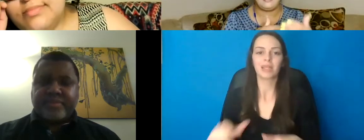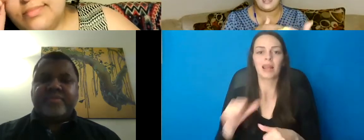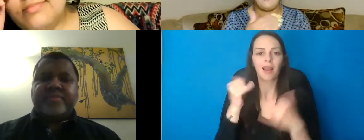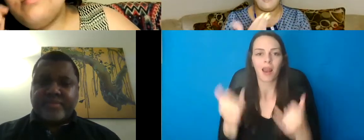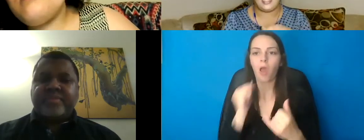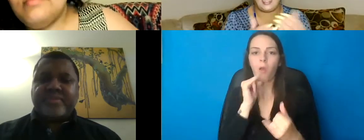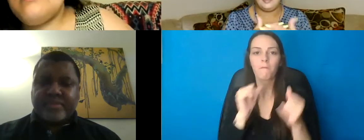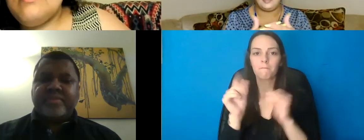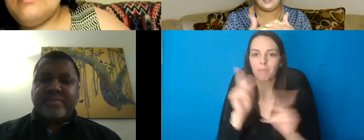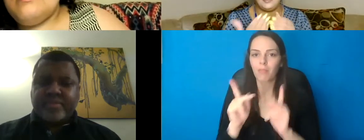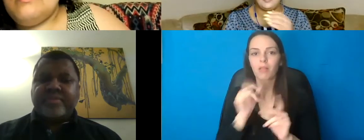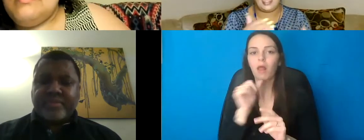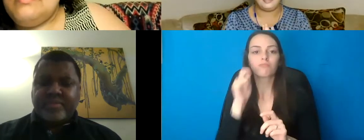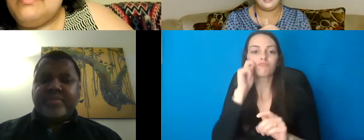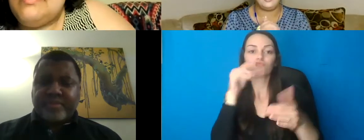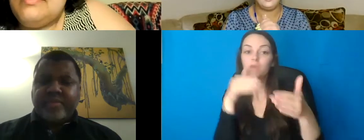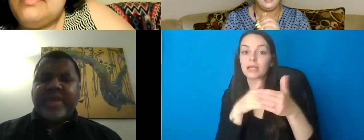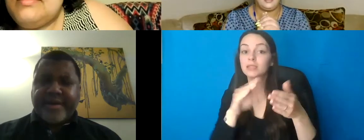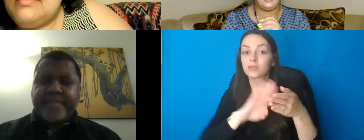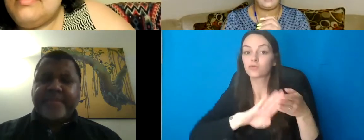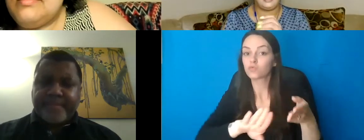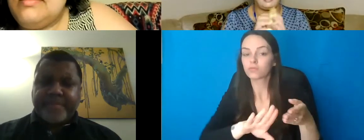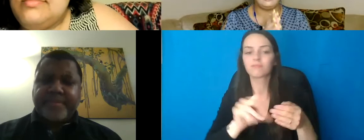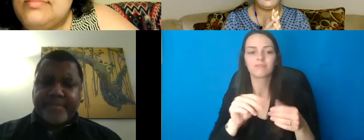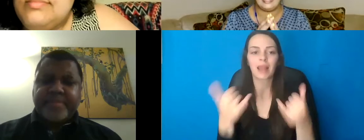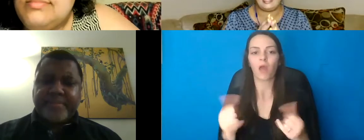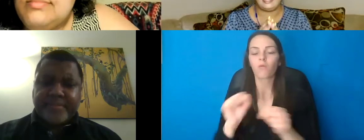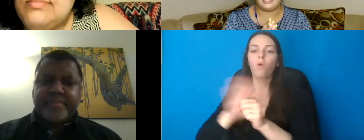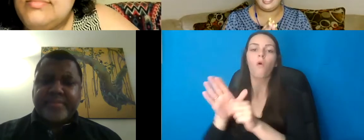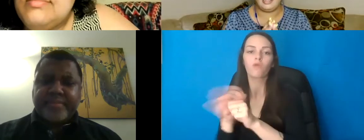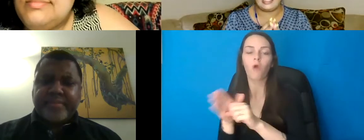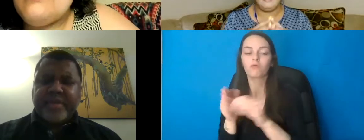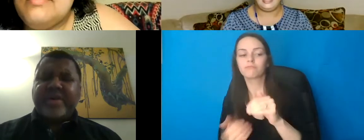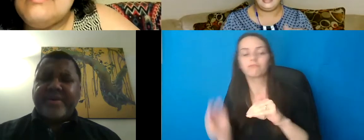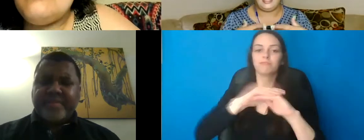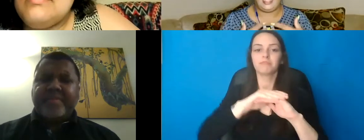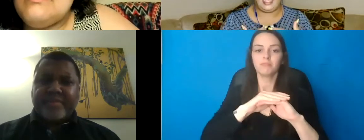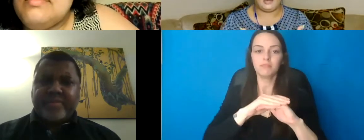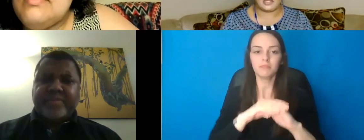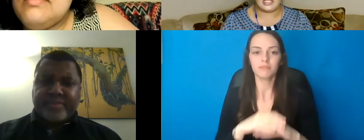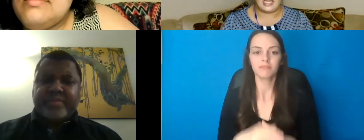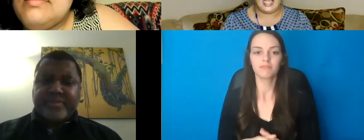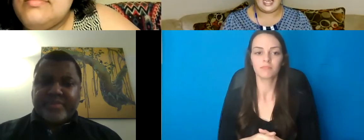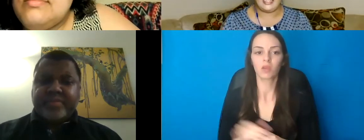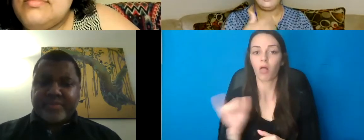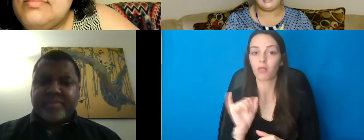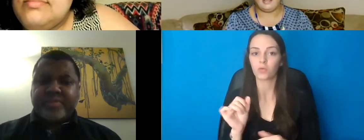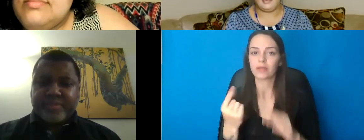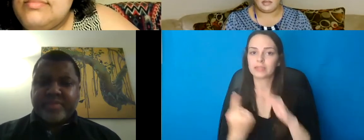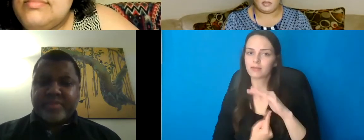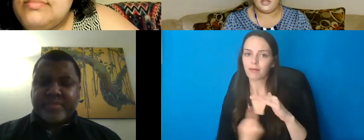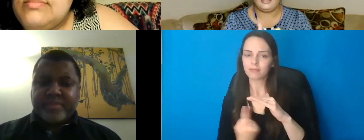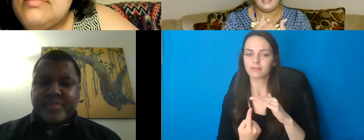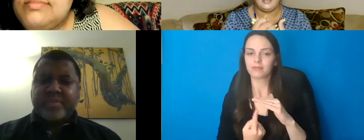not why they have to do what they have to do, and also the isolation of it. Being a queer person, and I deal with a lot with queer